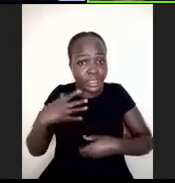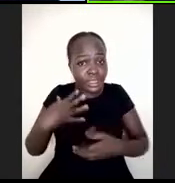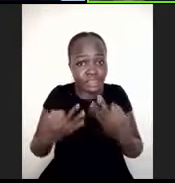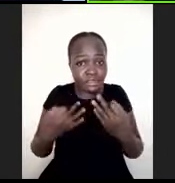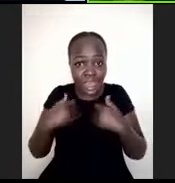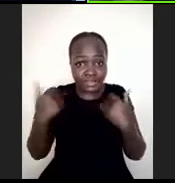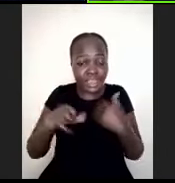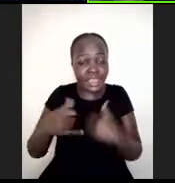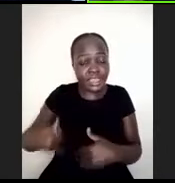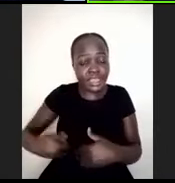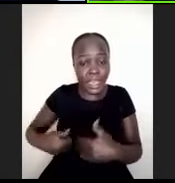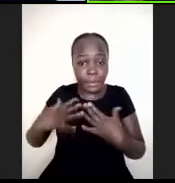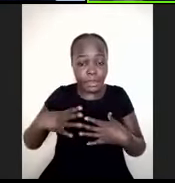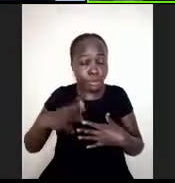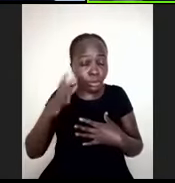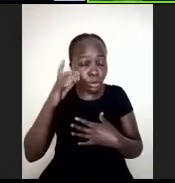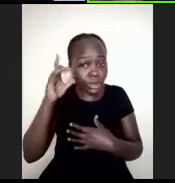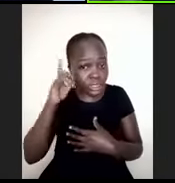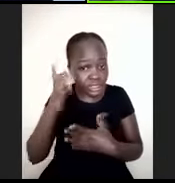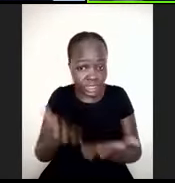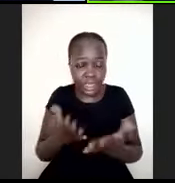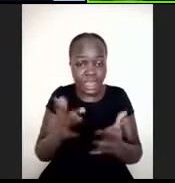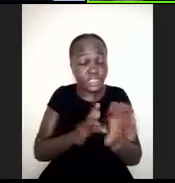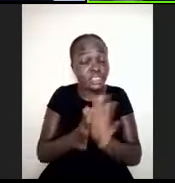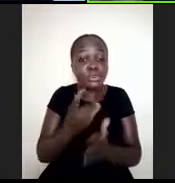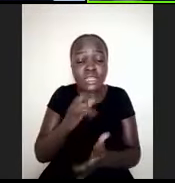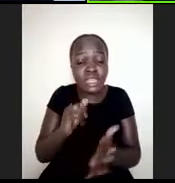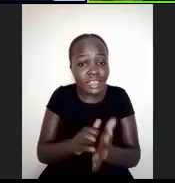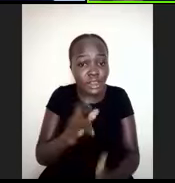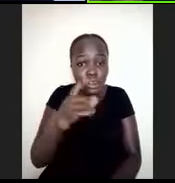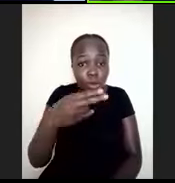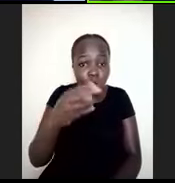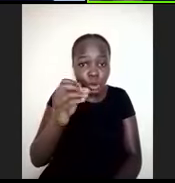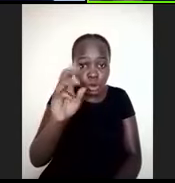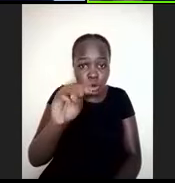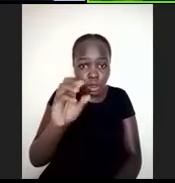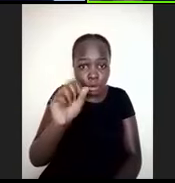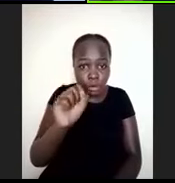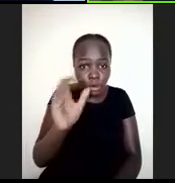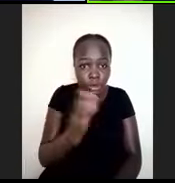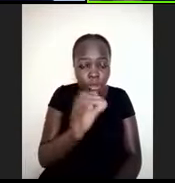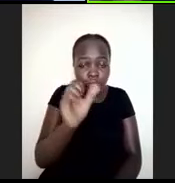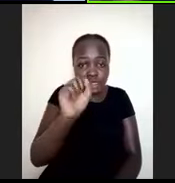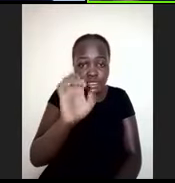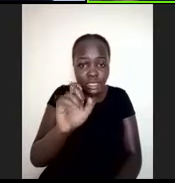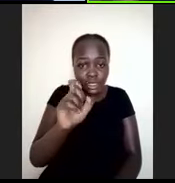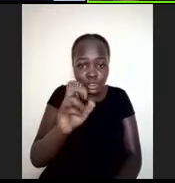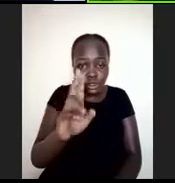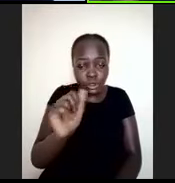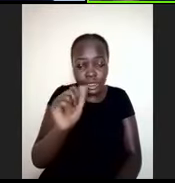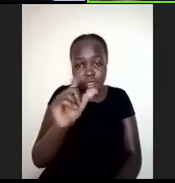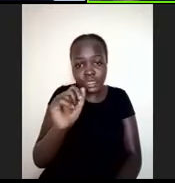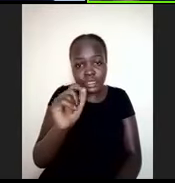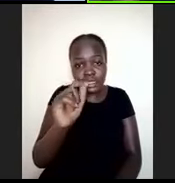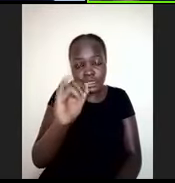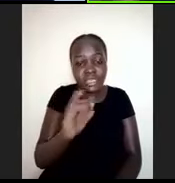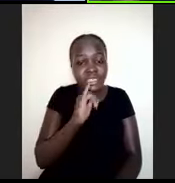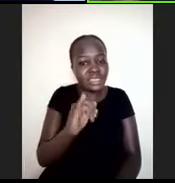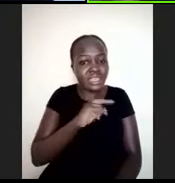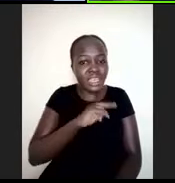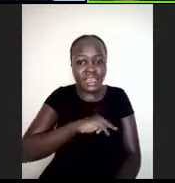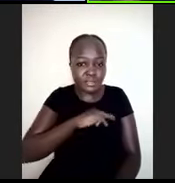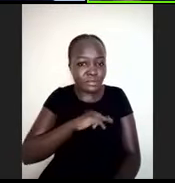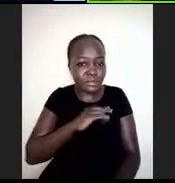Lord says that homosexuality is unnatural. And you can tell it